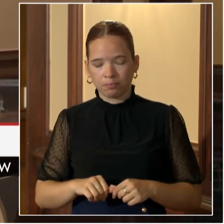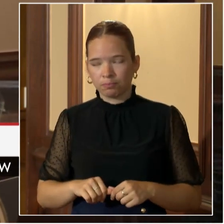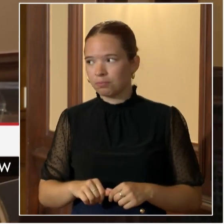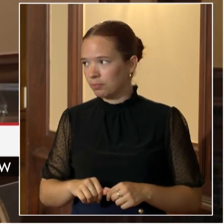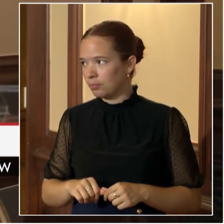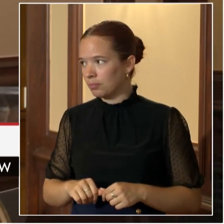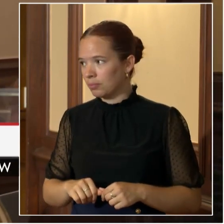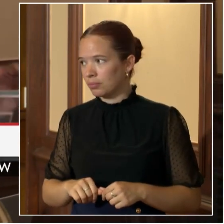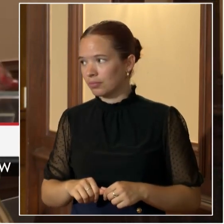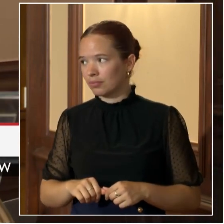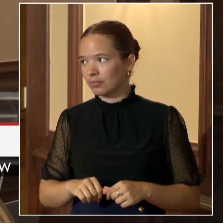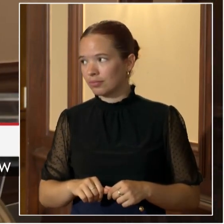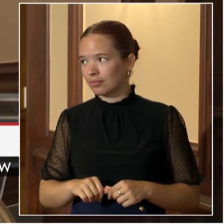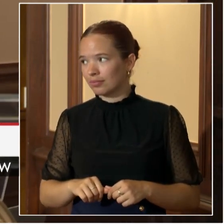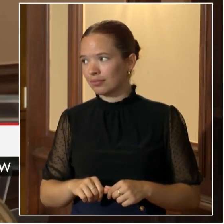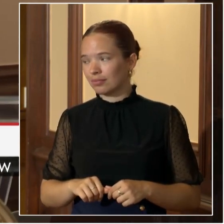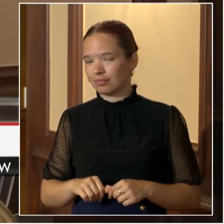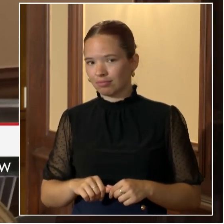the Office of